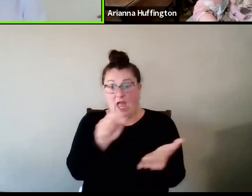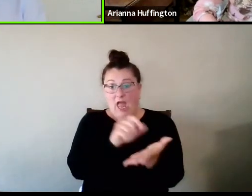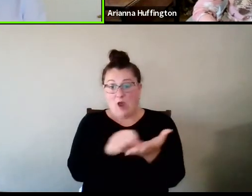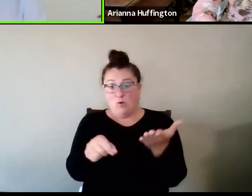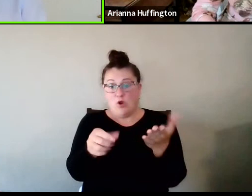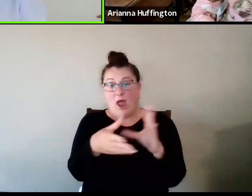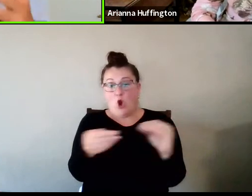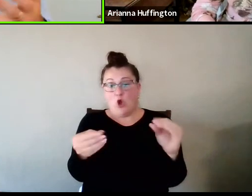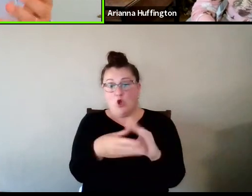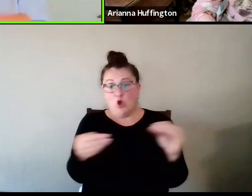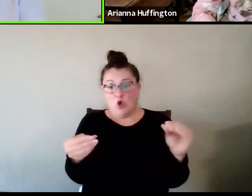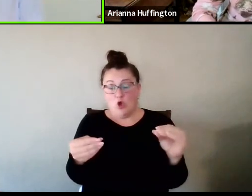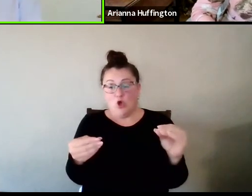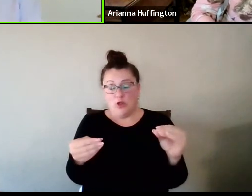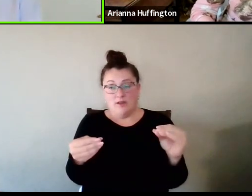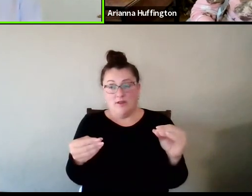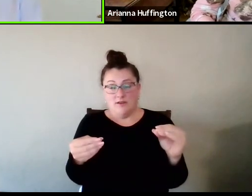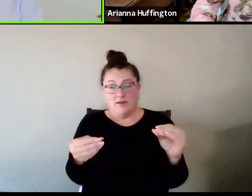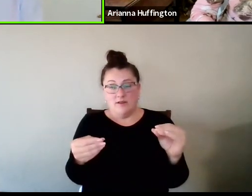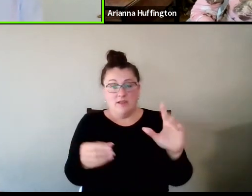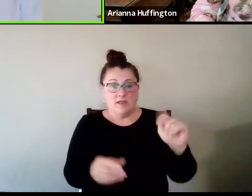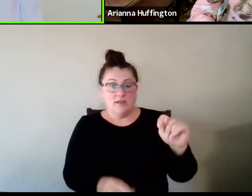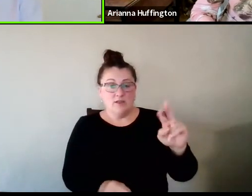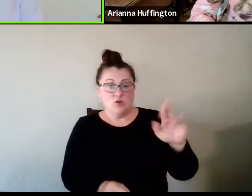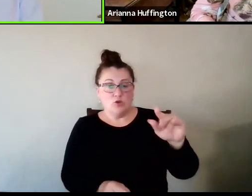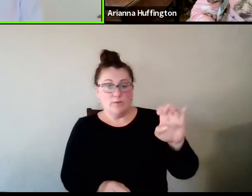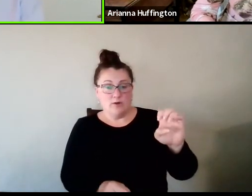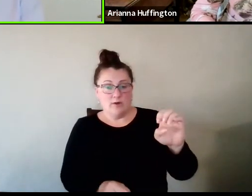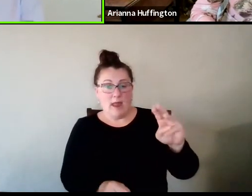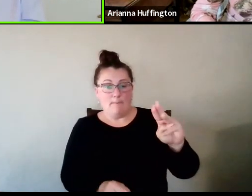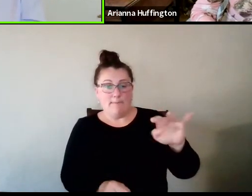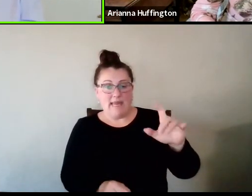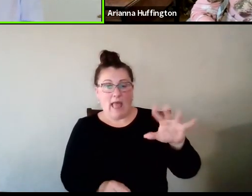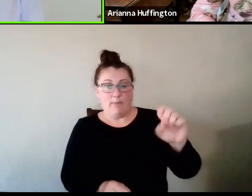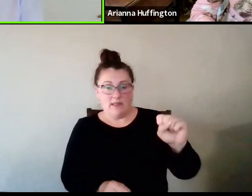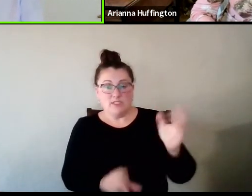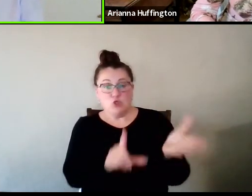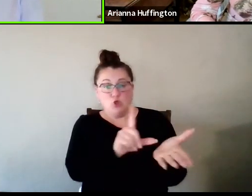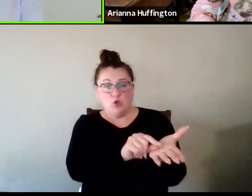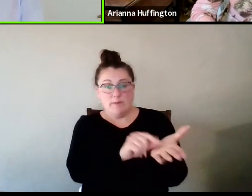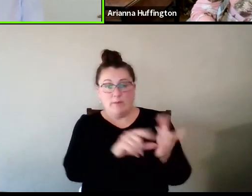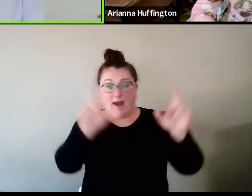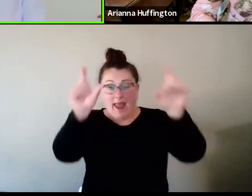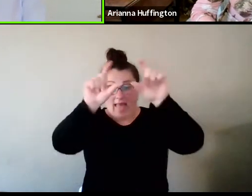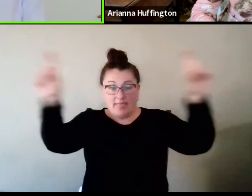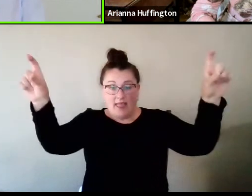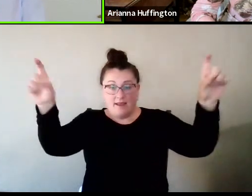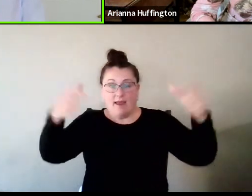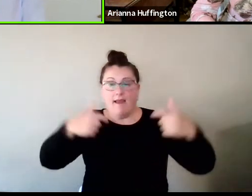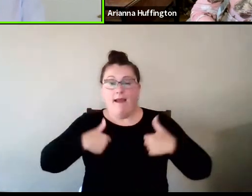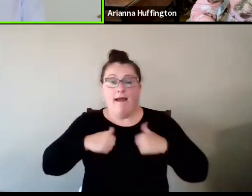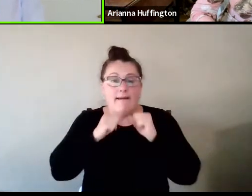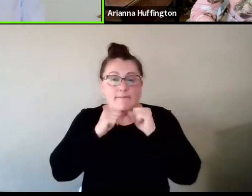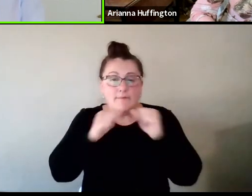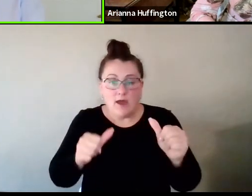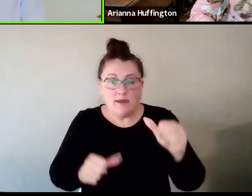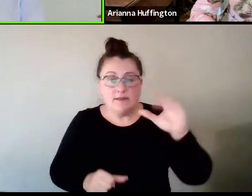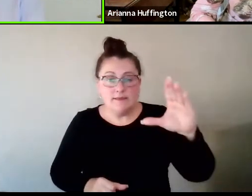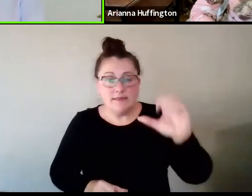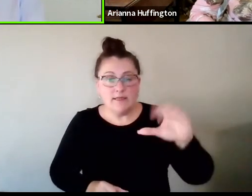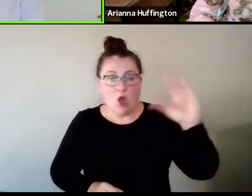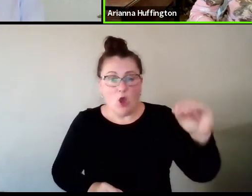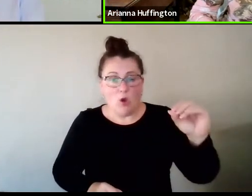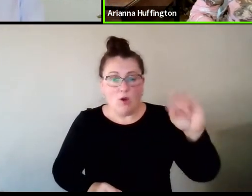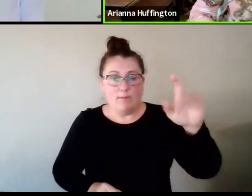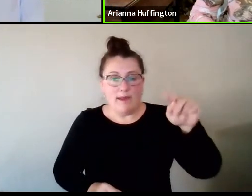in the Star Tribune, which is the local Minneapolis newspaper. The headline was, I am not the CEO of Best